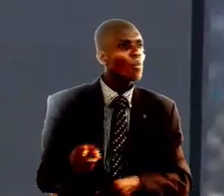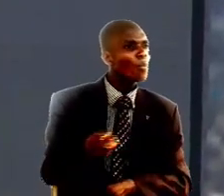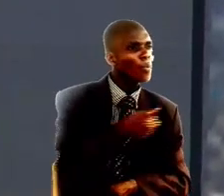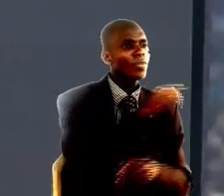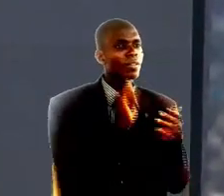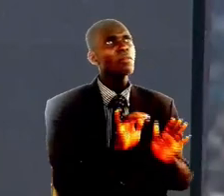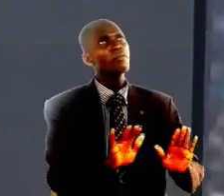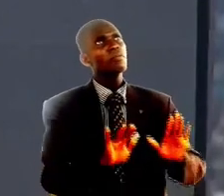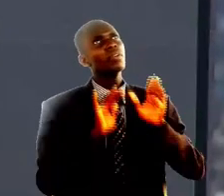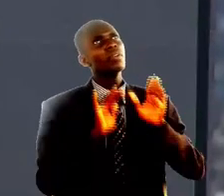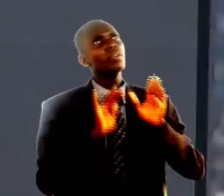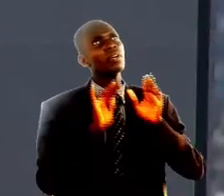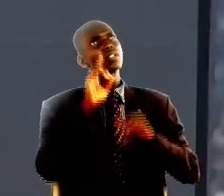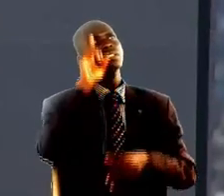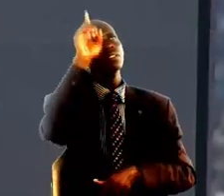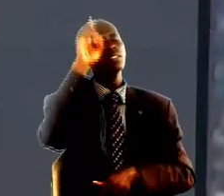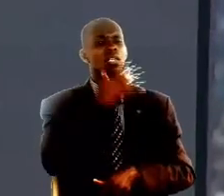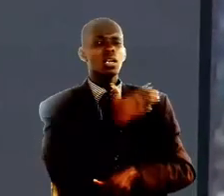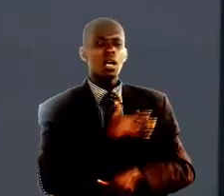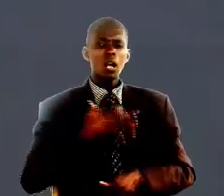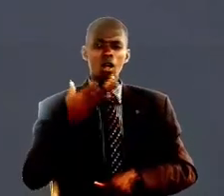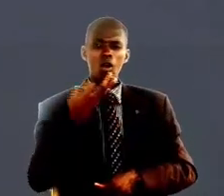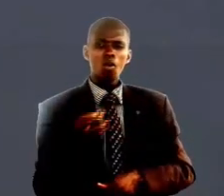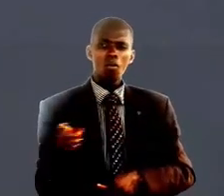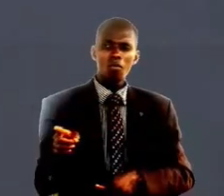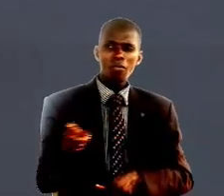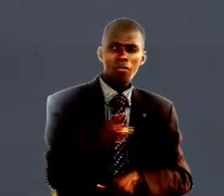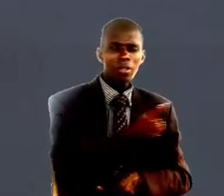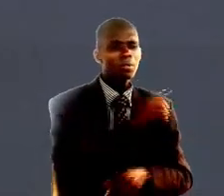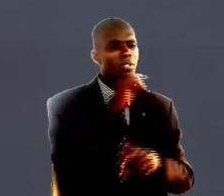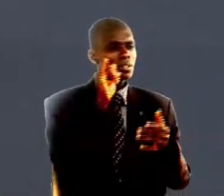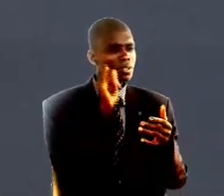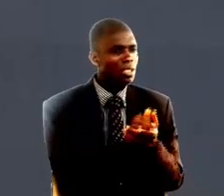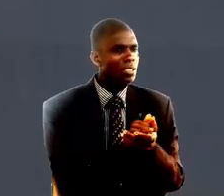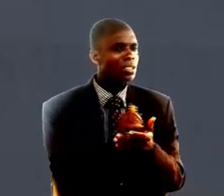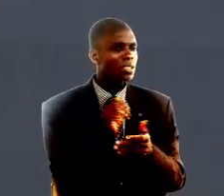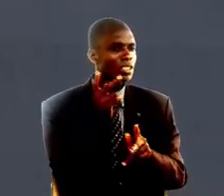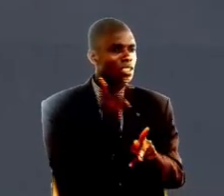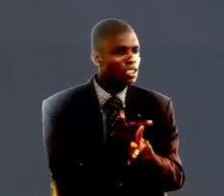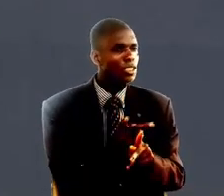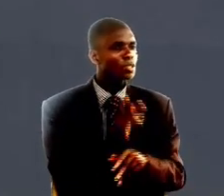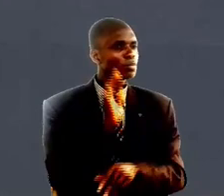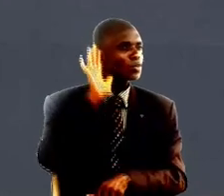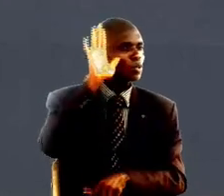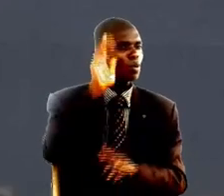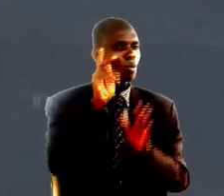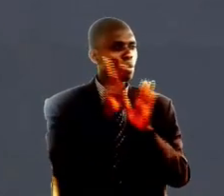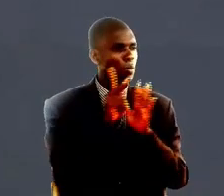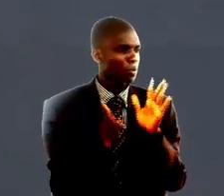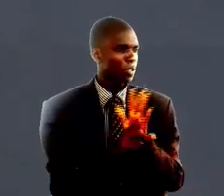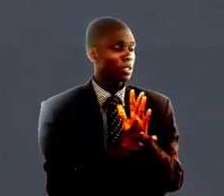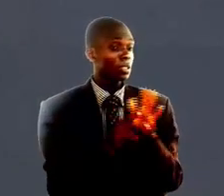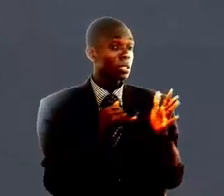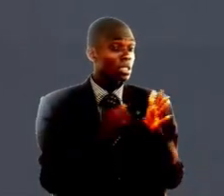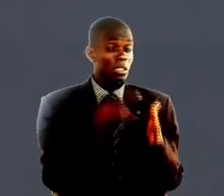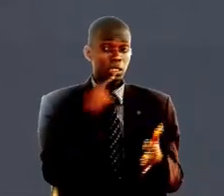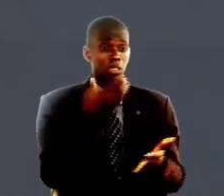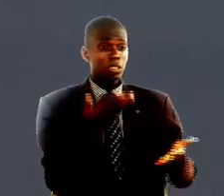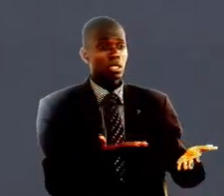that fear thee, and of them that keep thy precepts. He said,